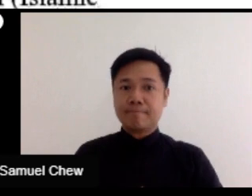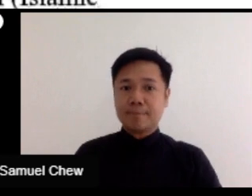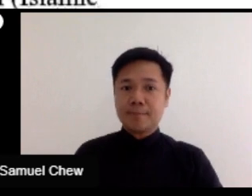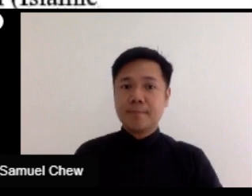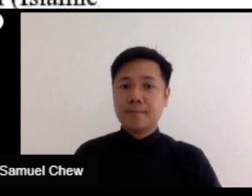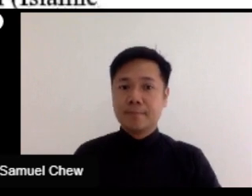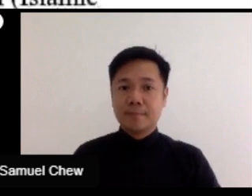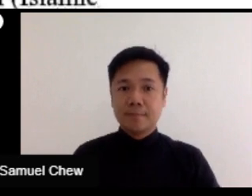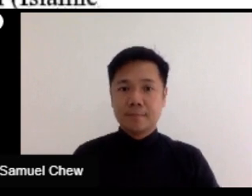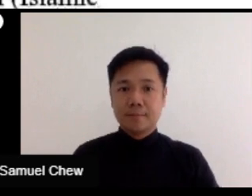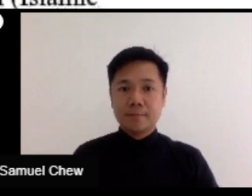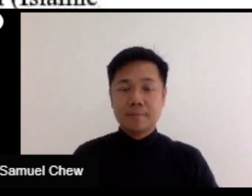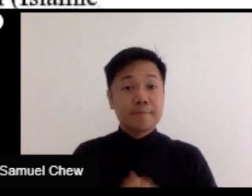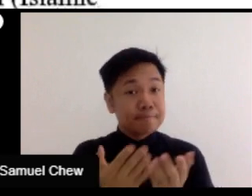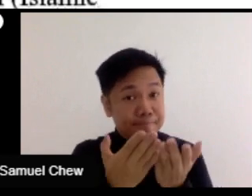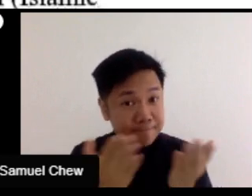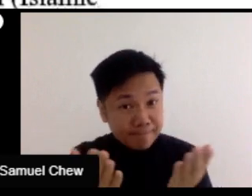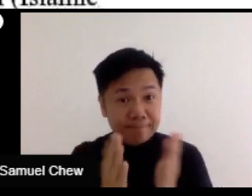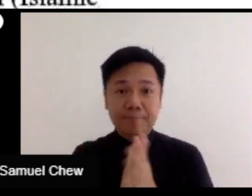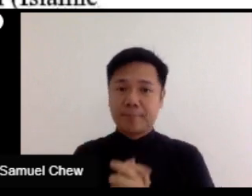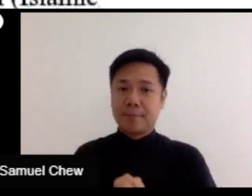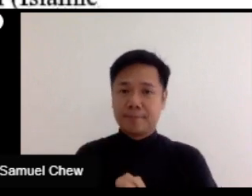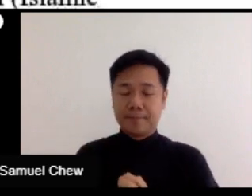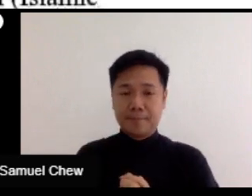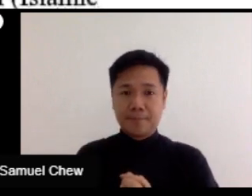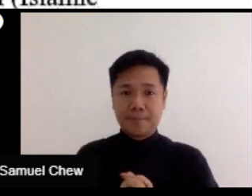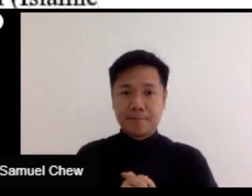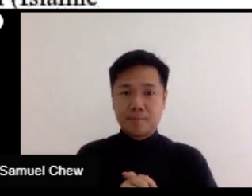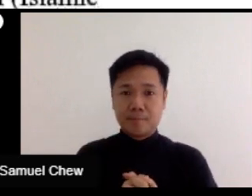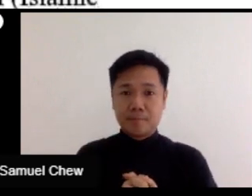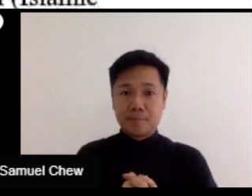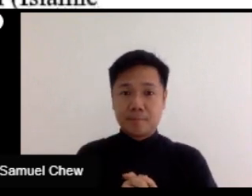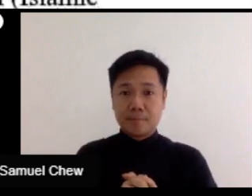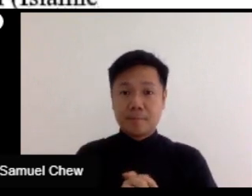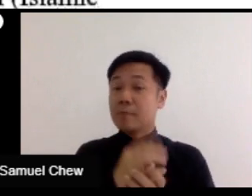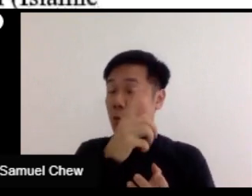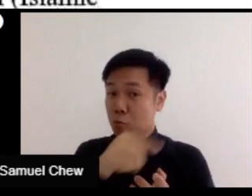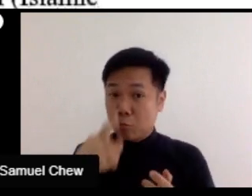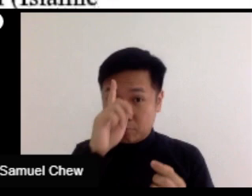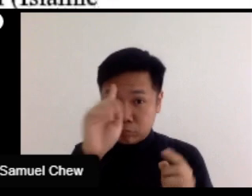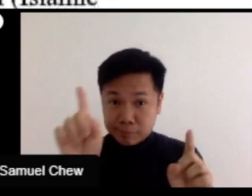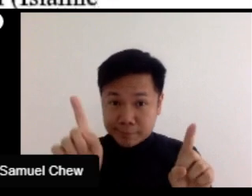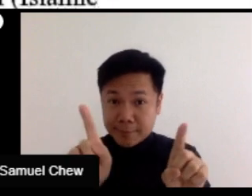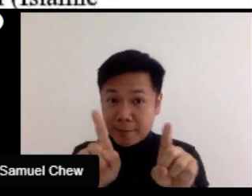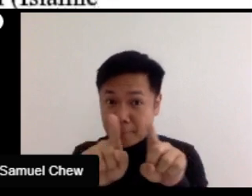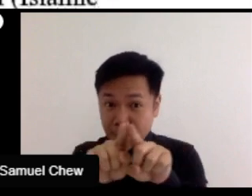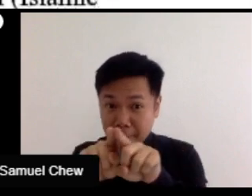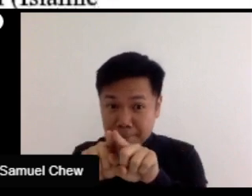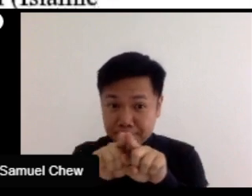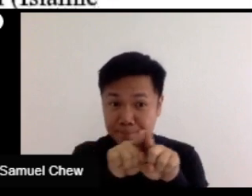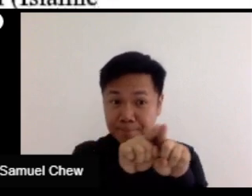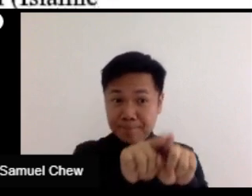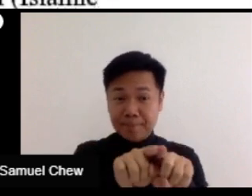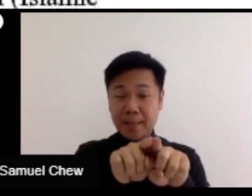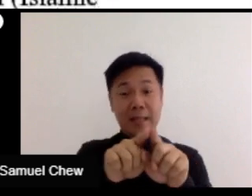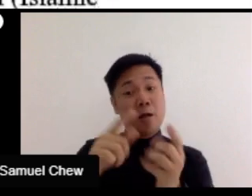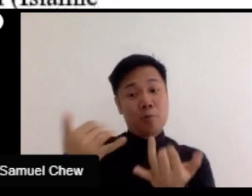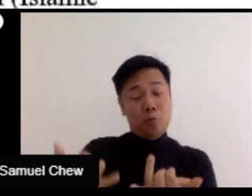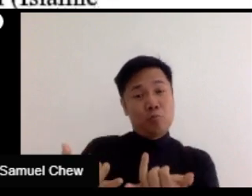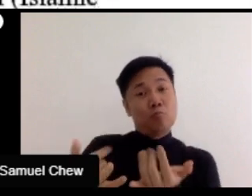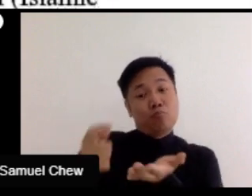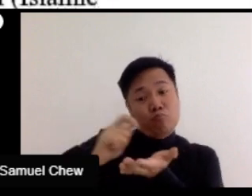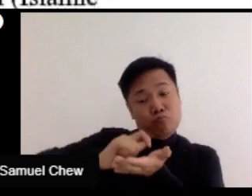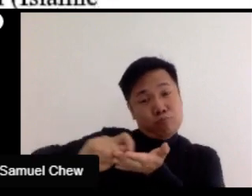So may I ask whether we all are in agreement that the report